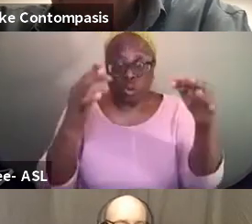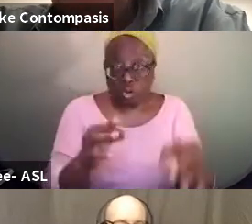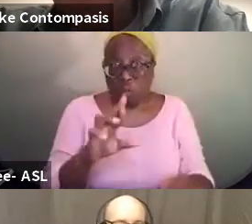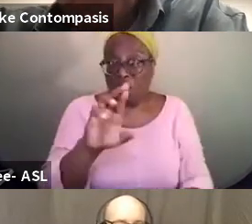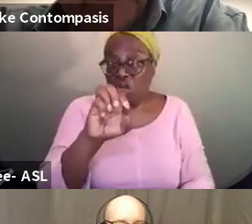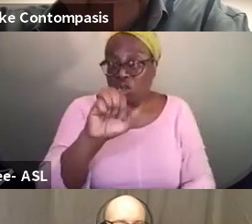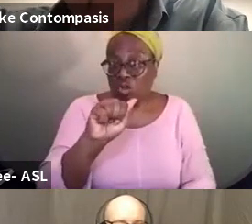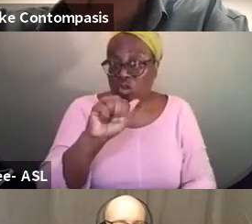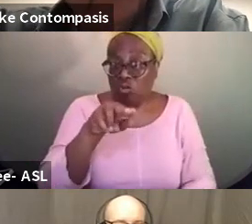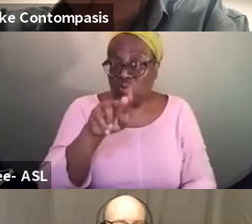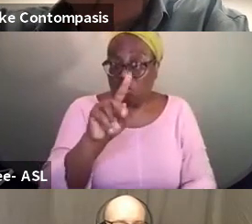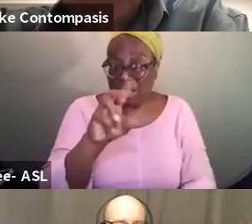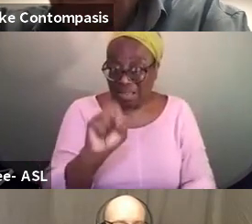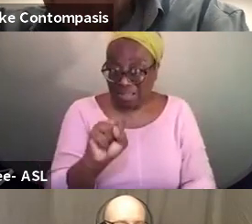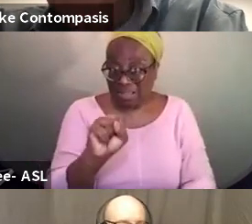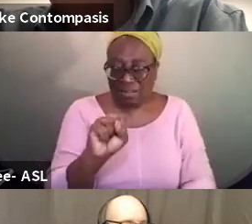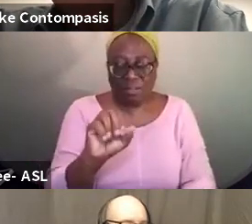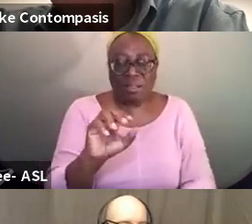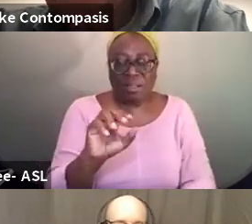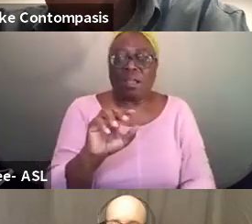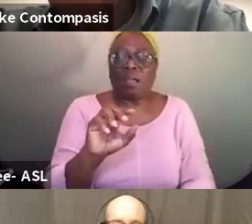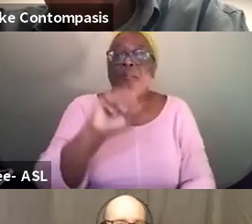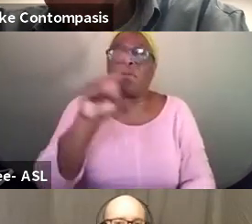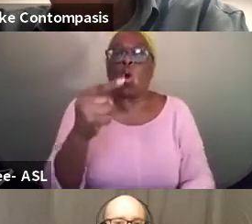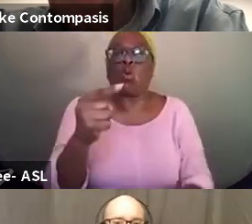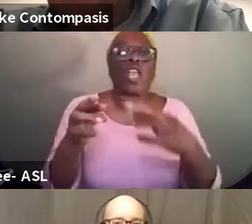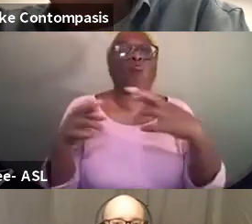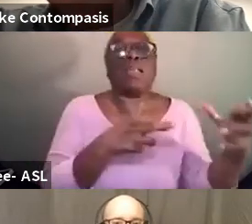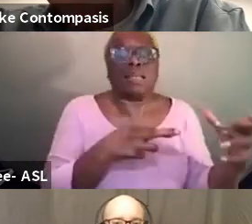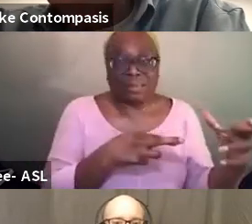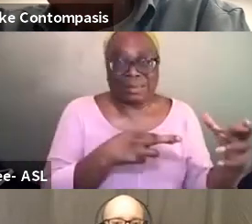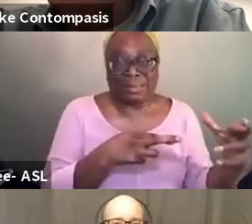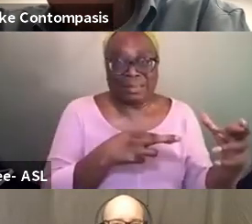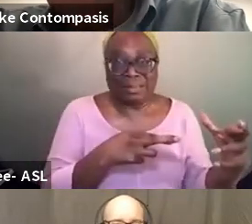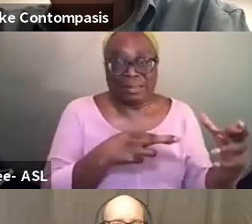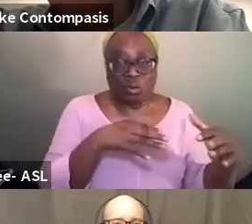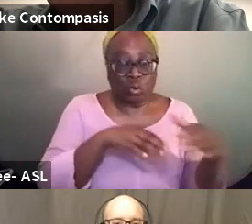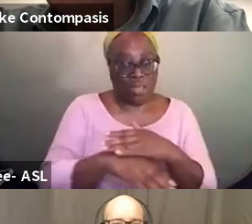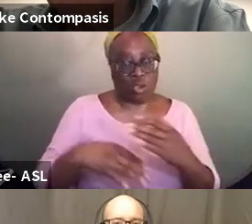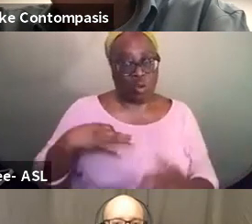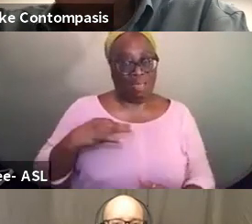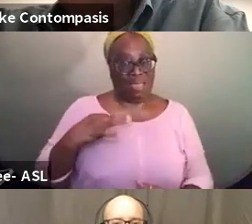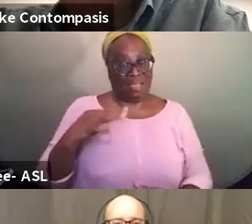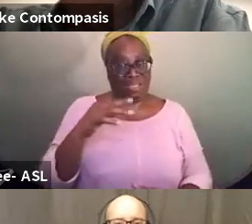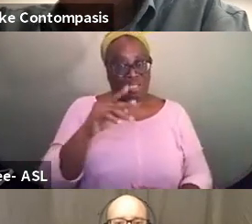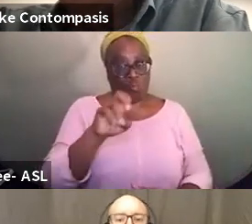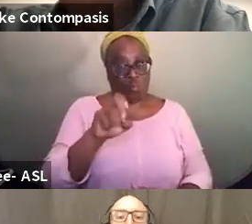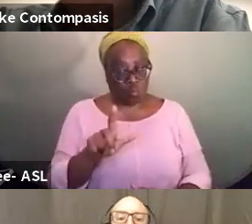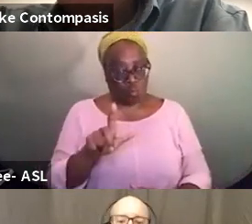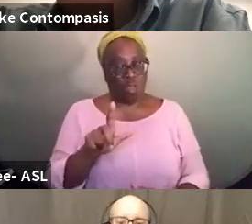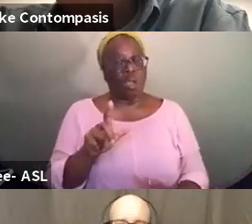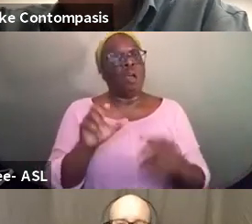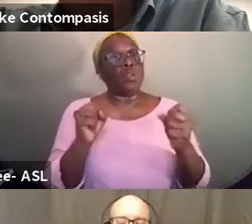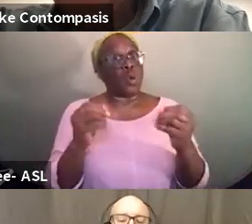to indicate the readiness to enter the eligibility pool. So we're using